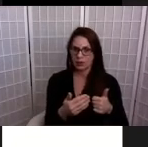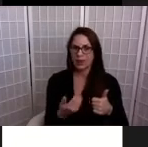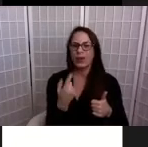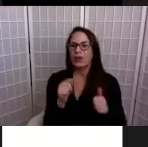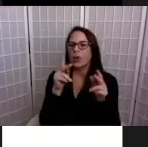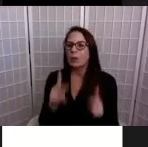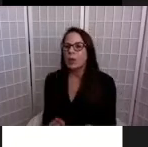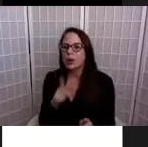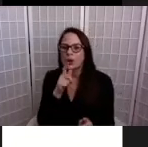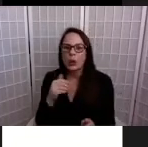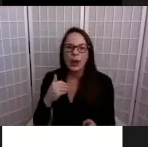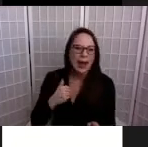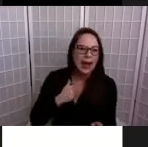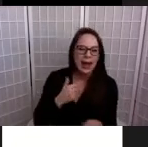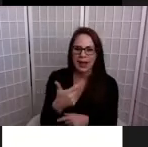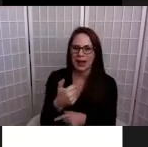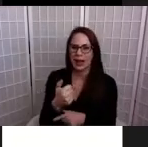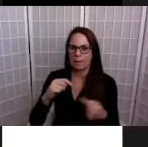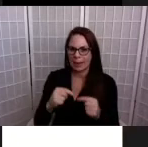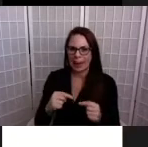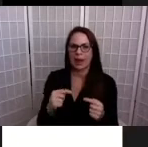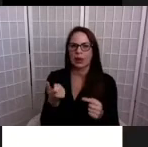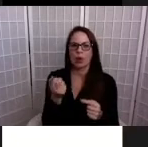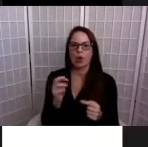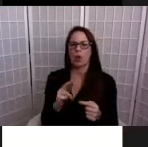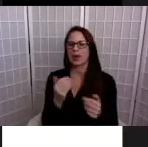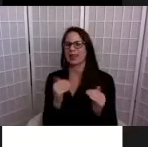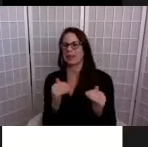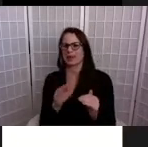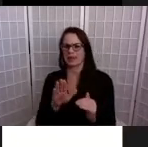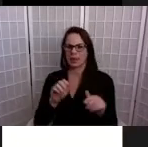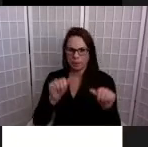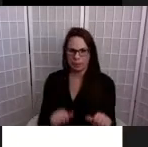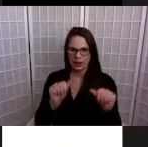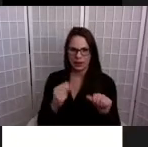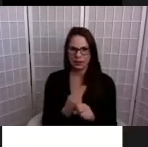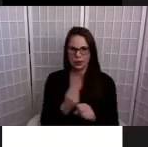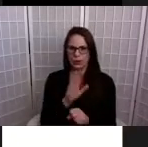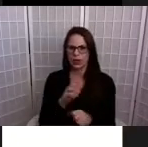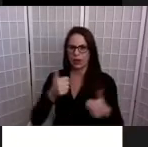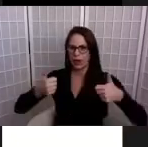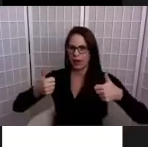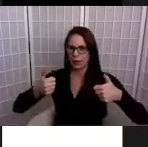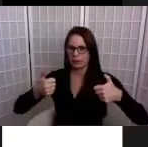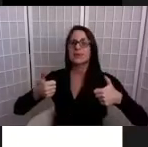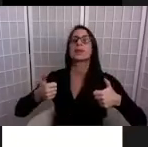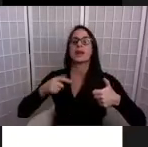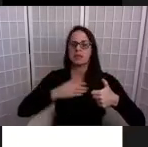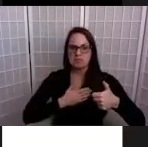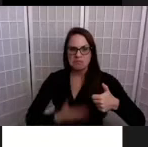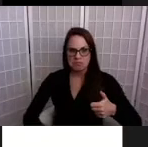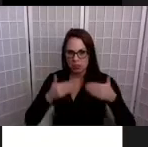intractable pain or the pain that limits their ability to use their thumbs and is willing to proceed and have